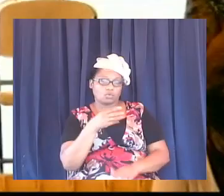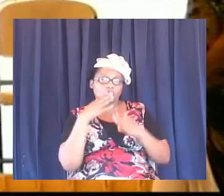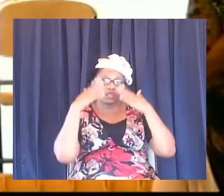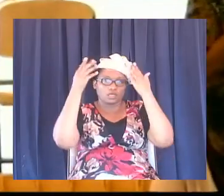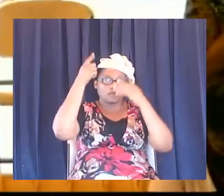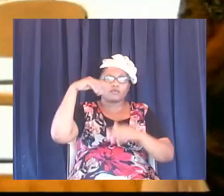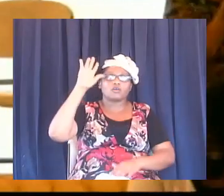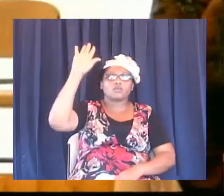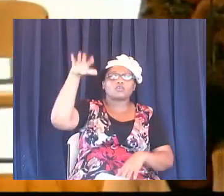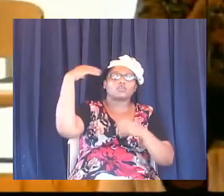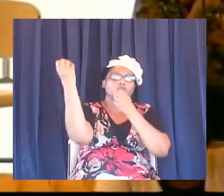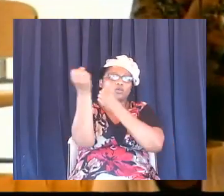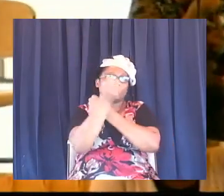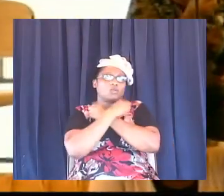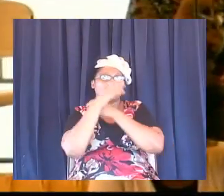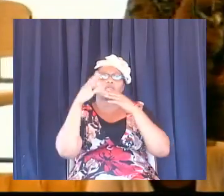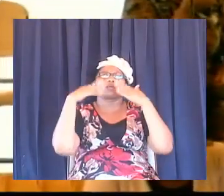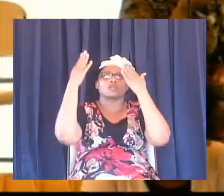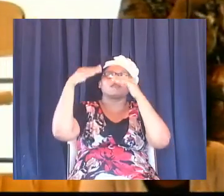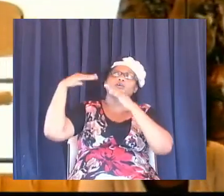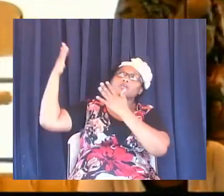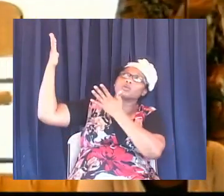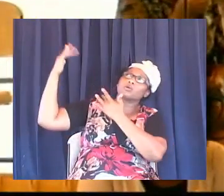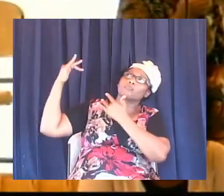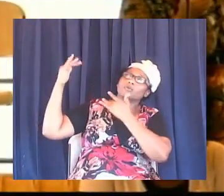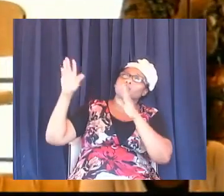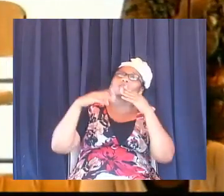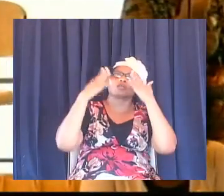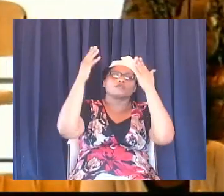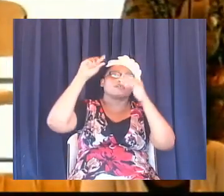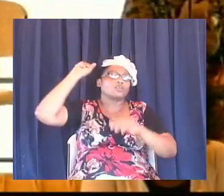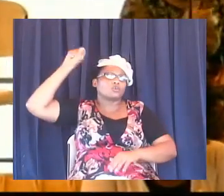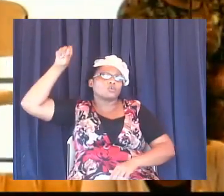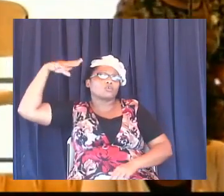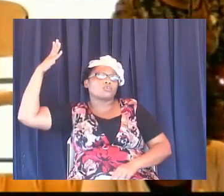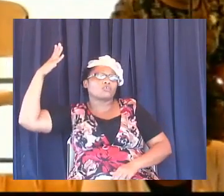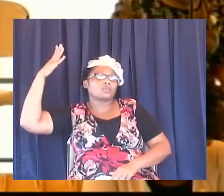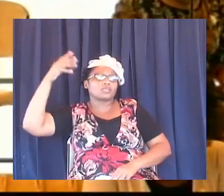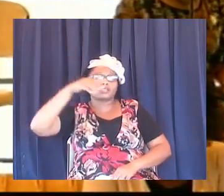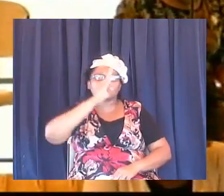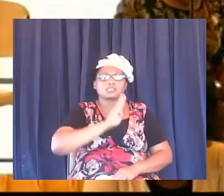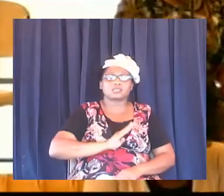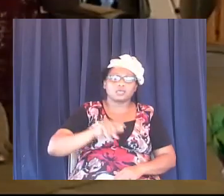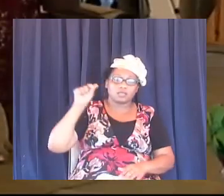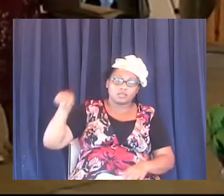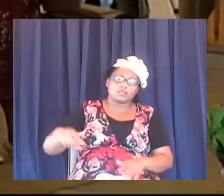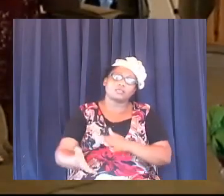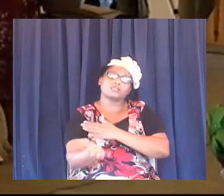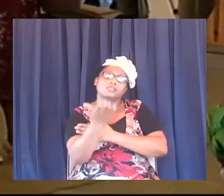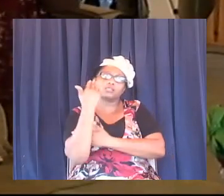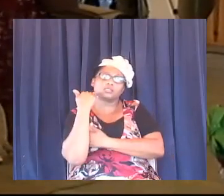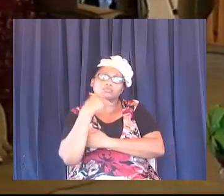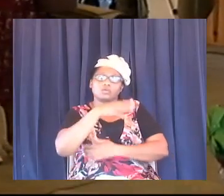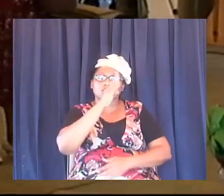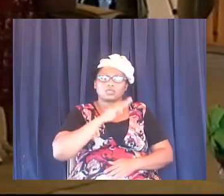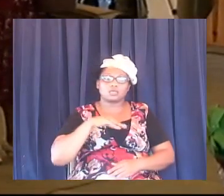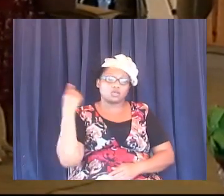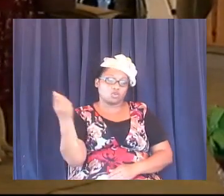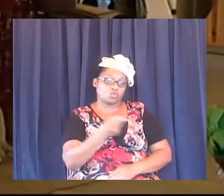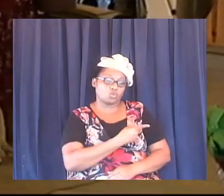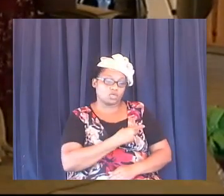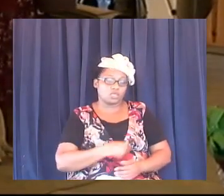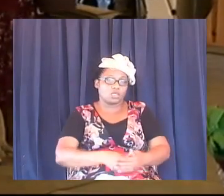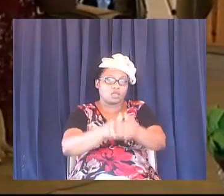your love. God, we will thank you for your mercies. Thank you for your grace, great God. And this morning, God, we have worshipped you,